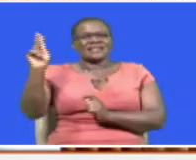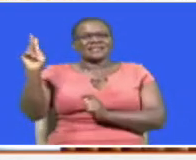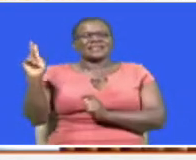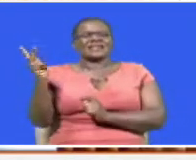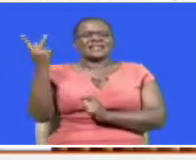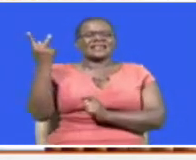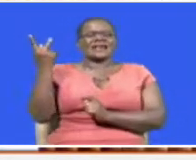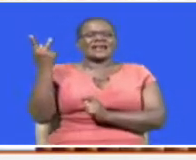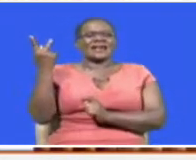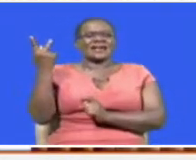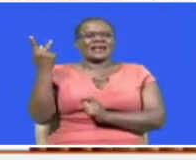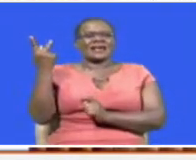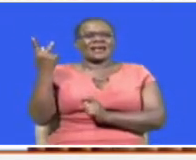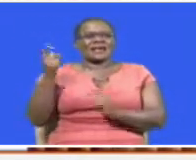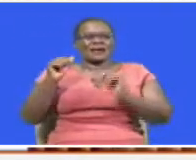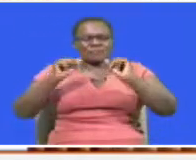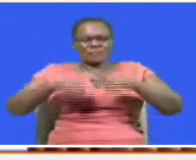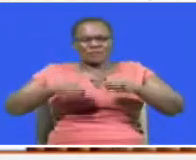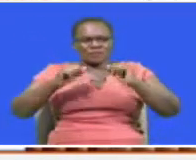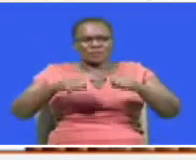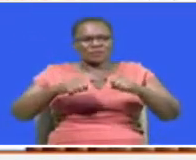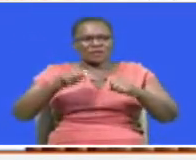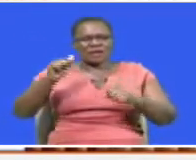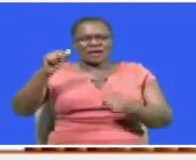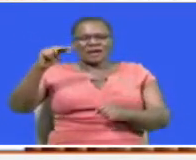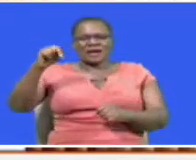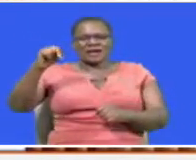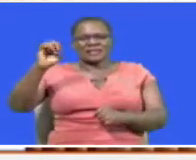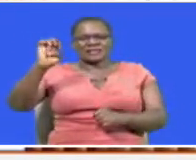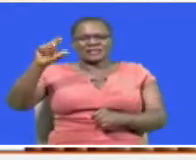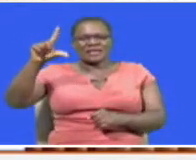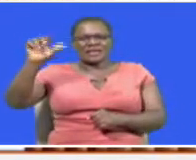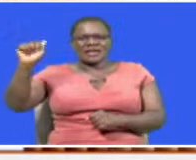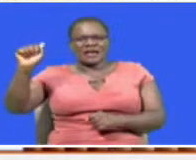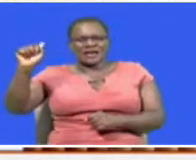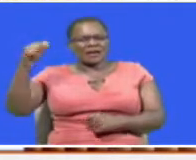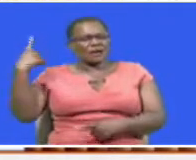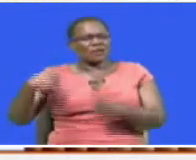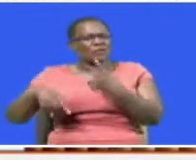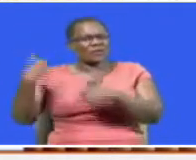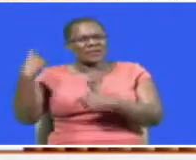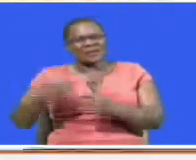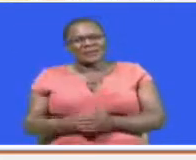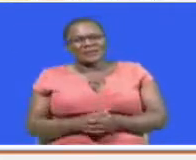ably marshaled by Angela Okutoi.